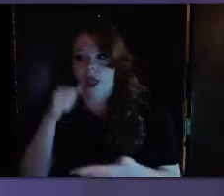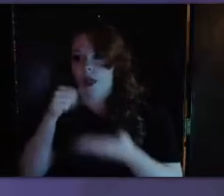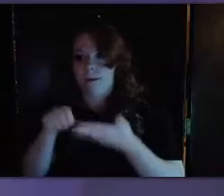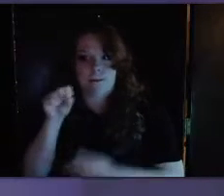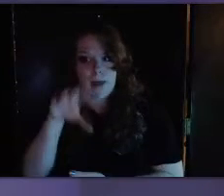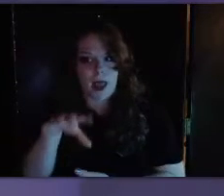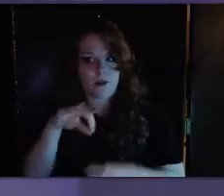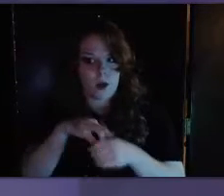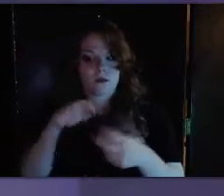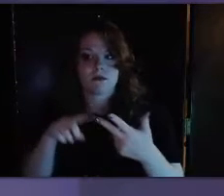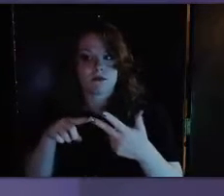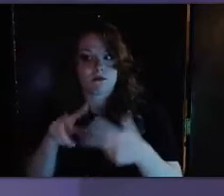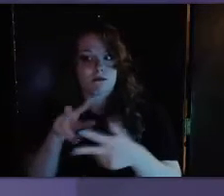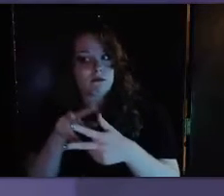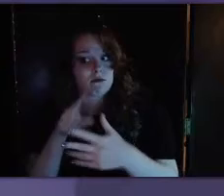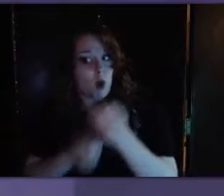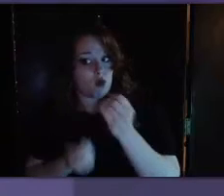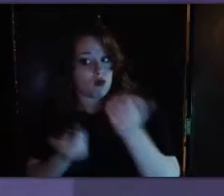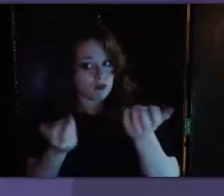or C, both A and B.